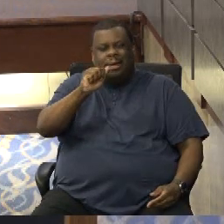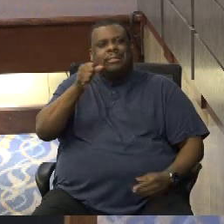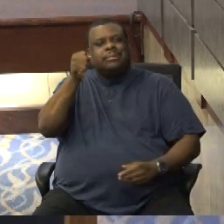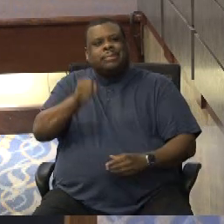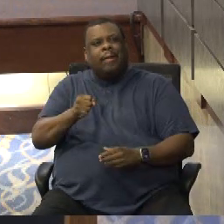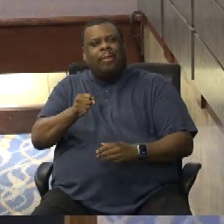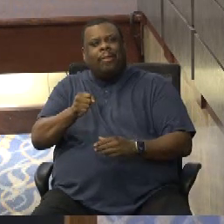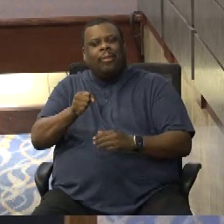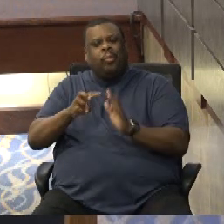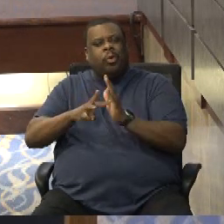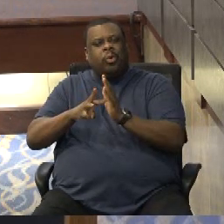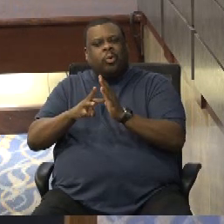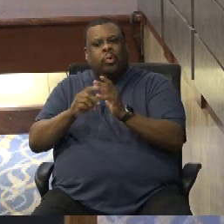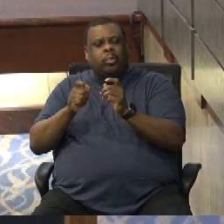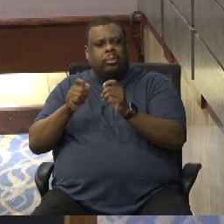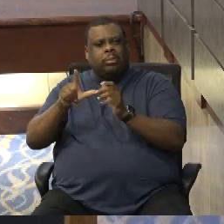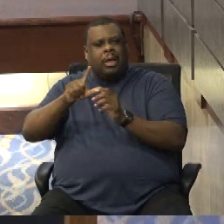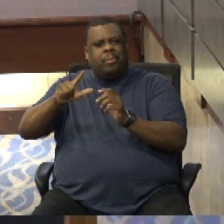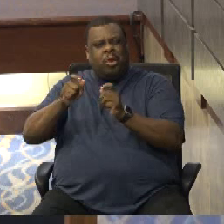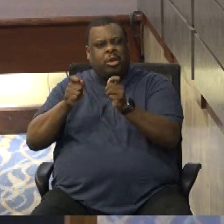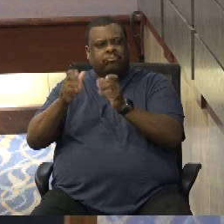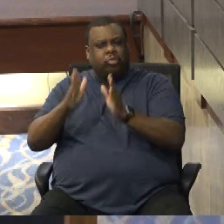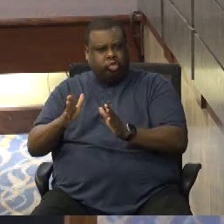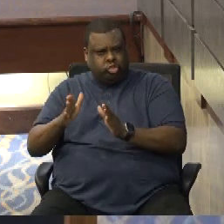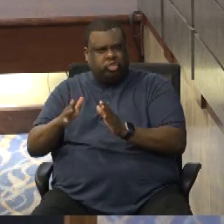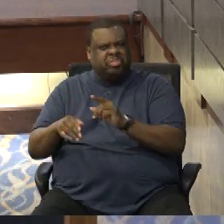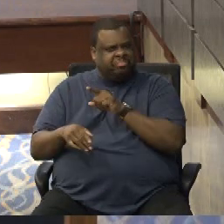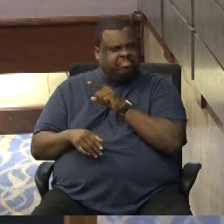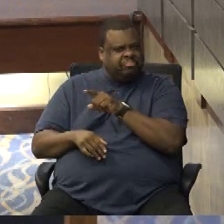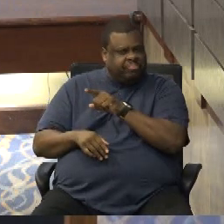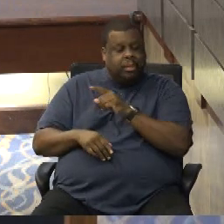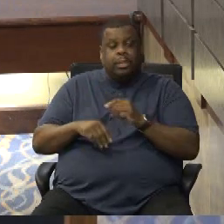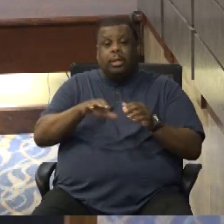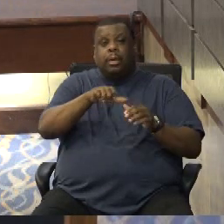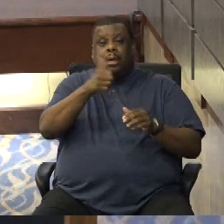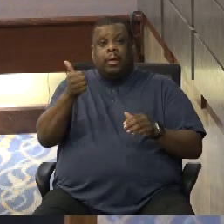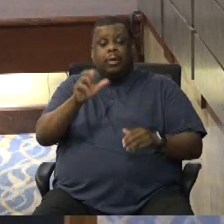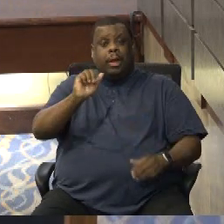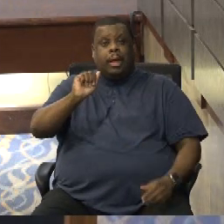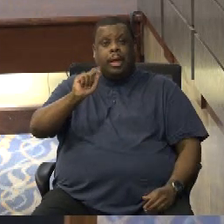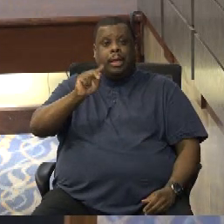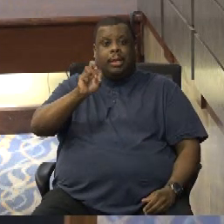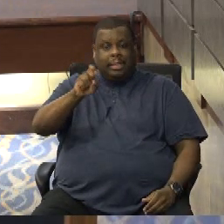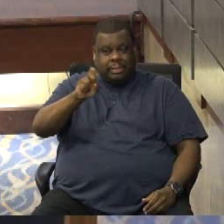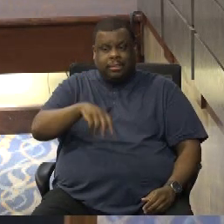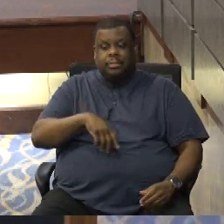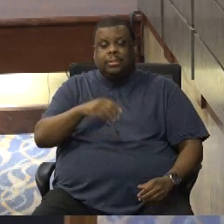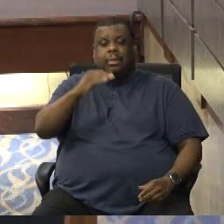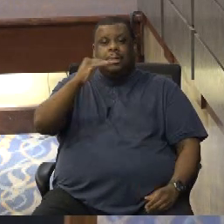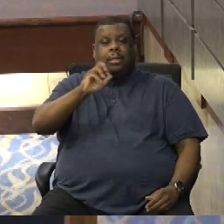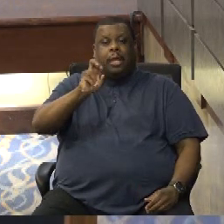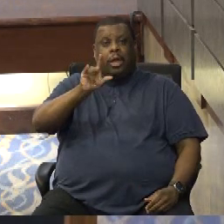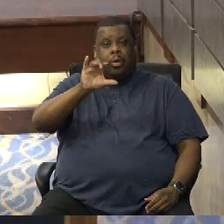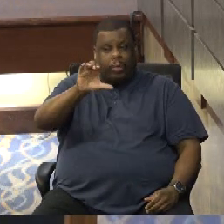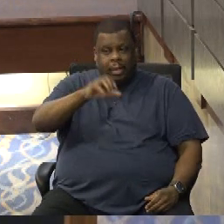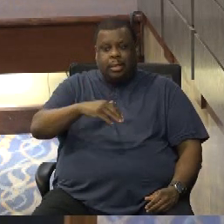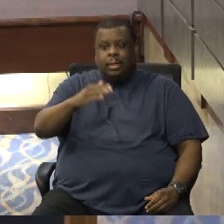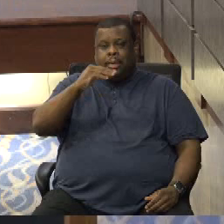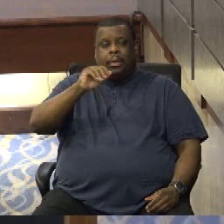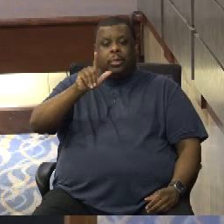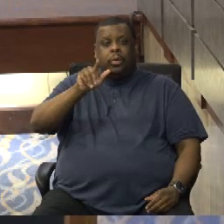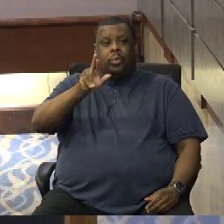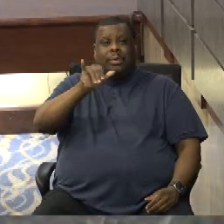Library manager, and then committee members, Councilmember Alice Rodriguez, Eric Terrazas, and Mr. Luis Garcia.